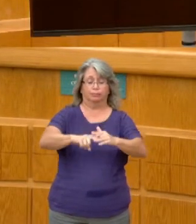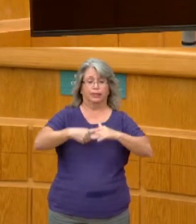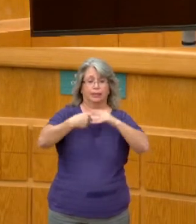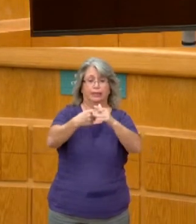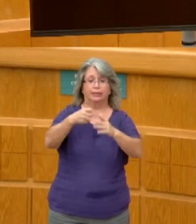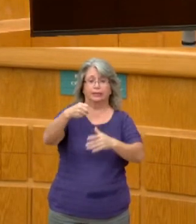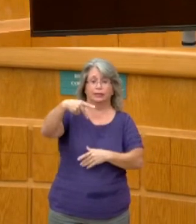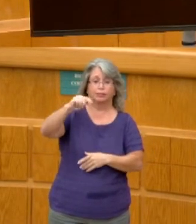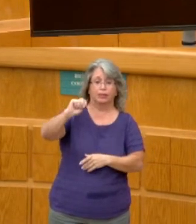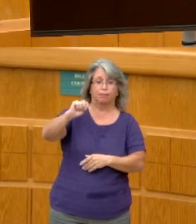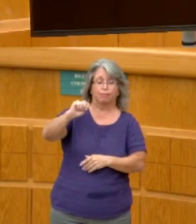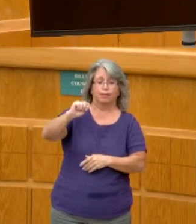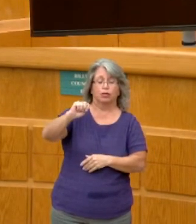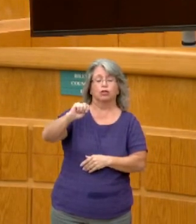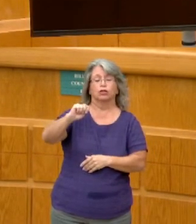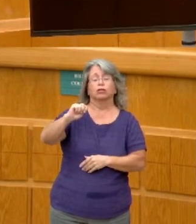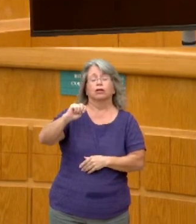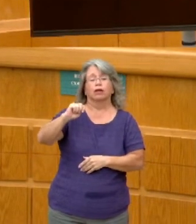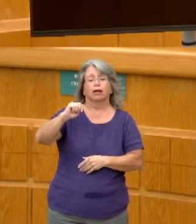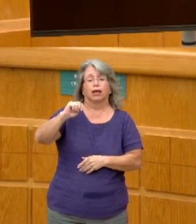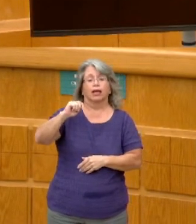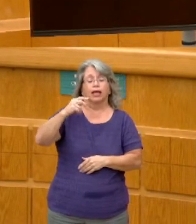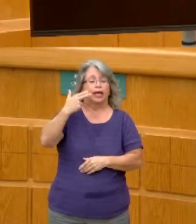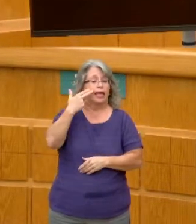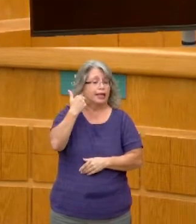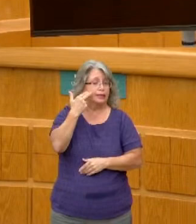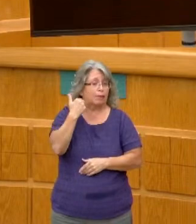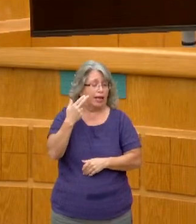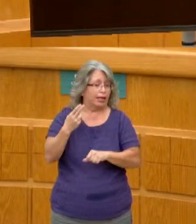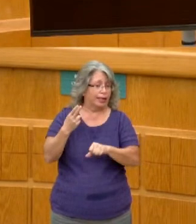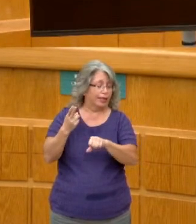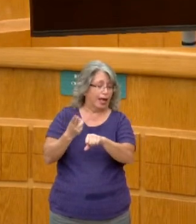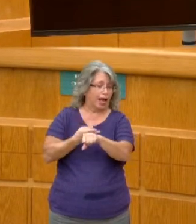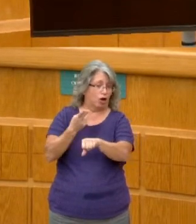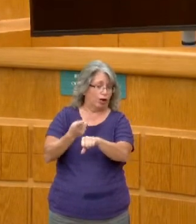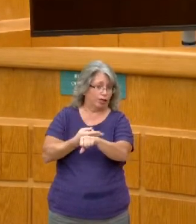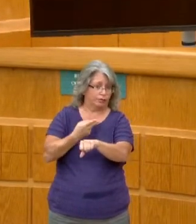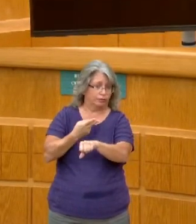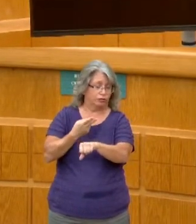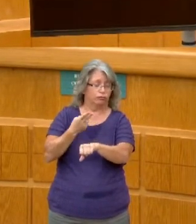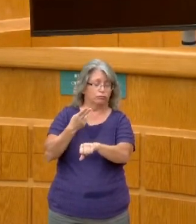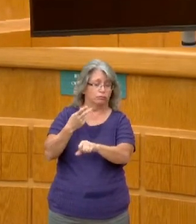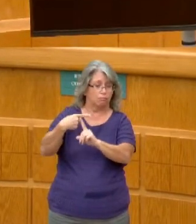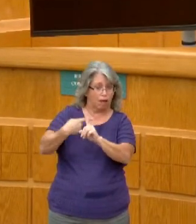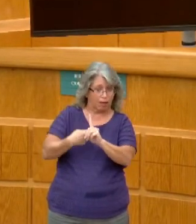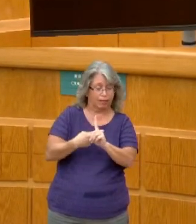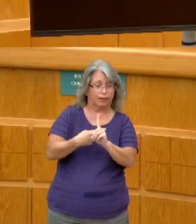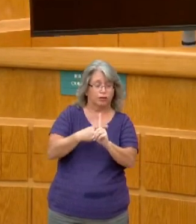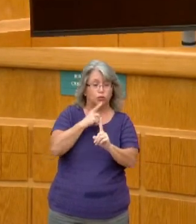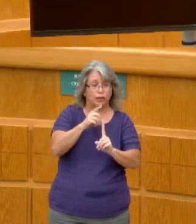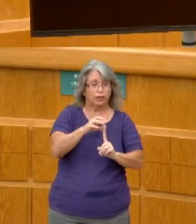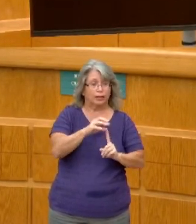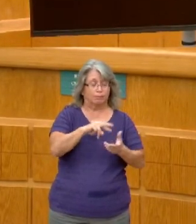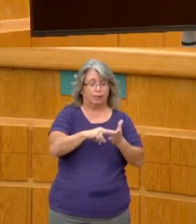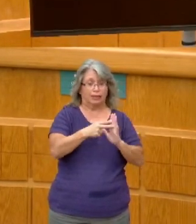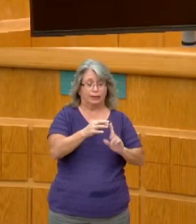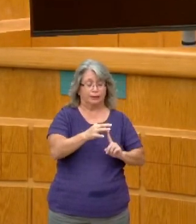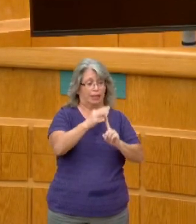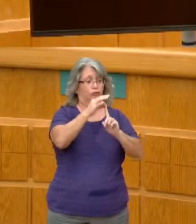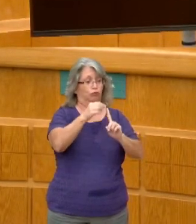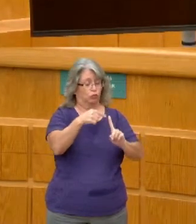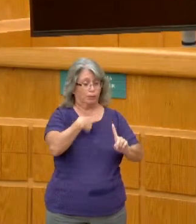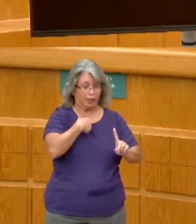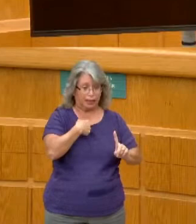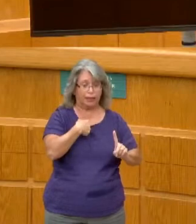It's a nationwide celebration that has very special meaning for me, for Texas, and particularly